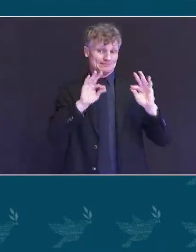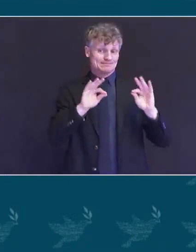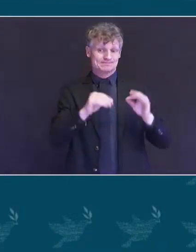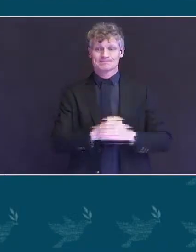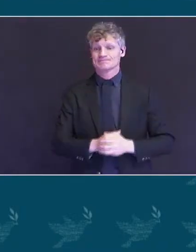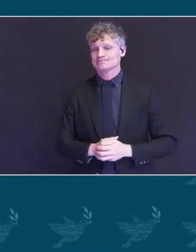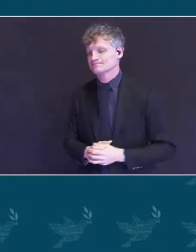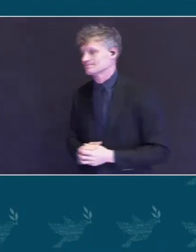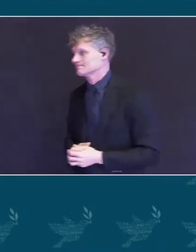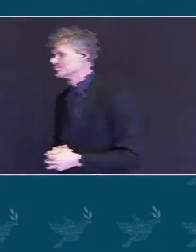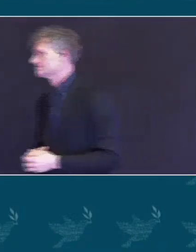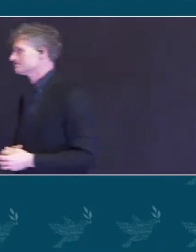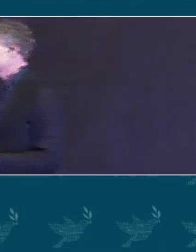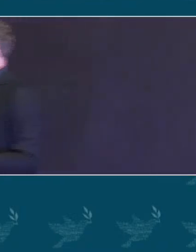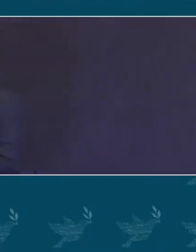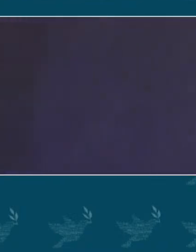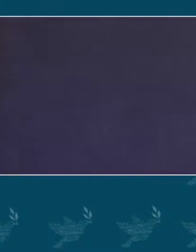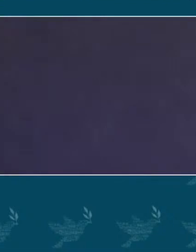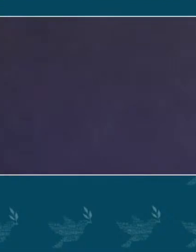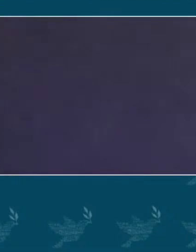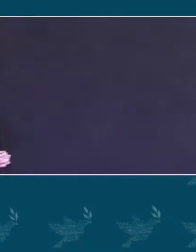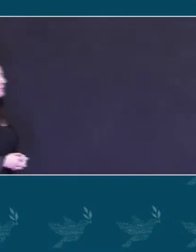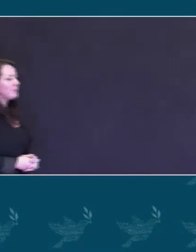Merci. Thank you.